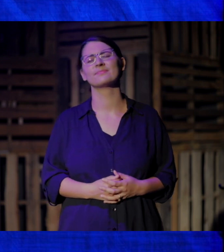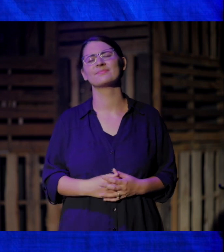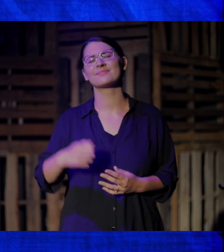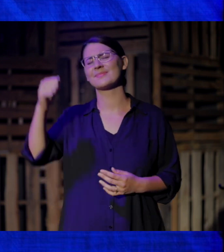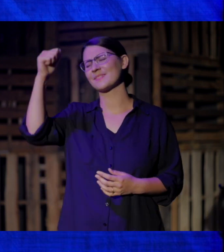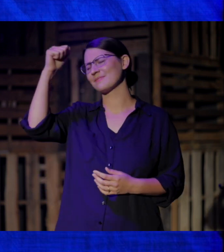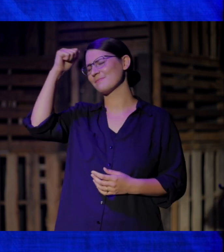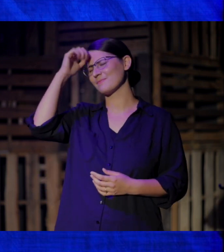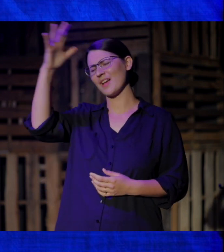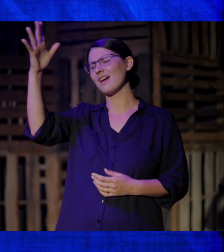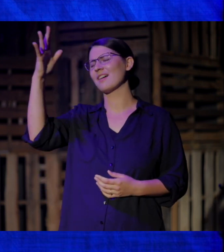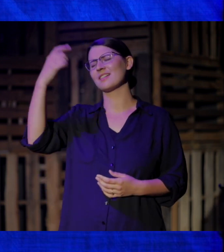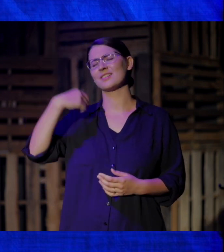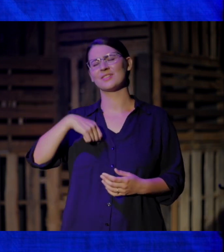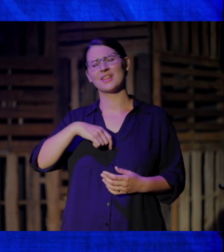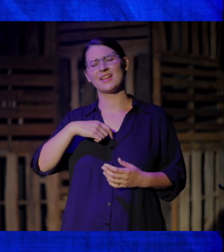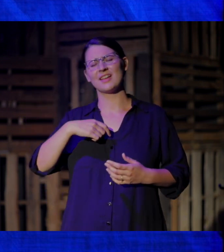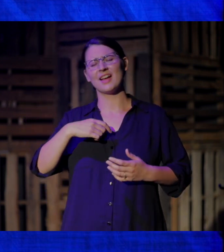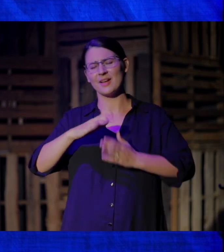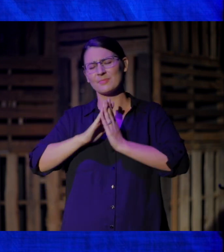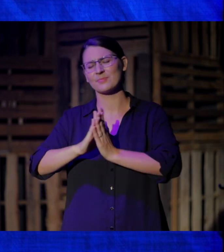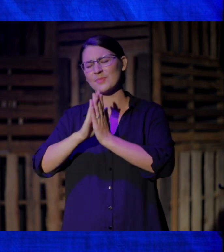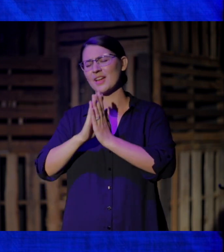Father, I pray now as we hear your word, Lord,